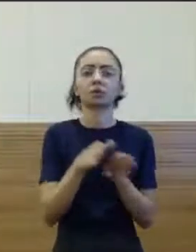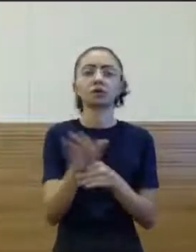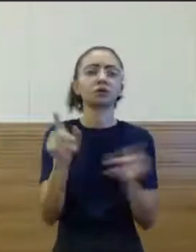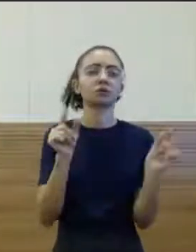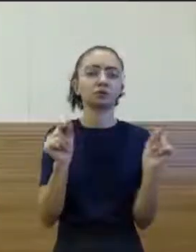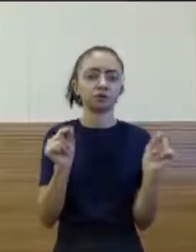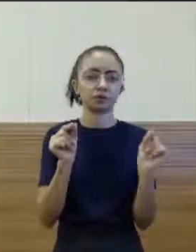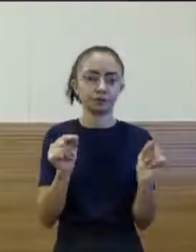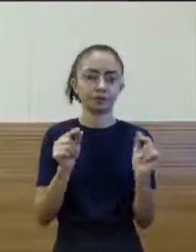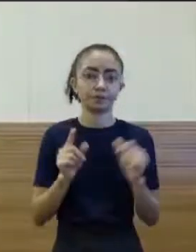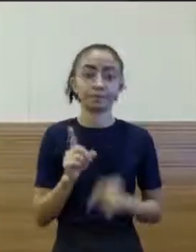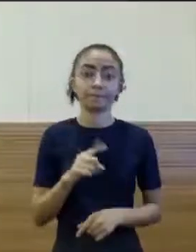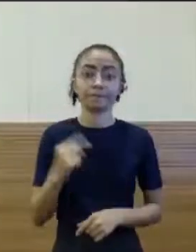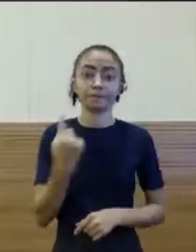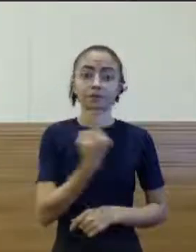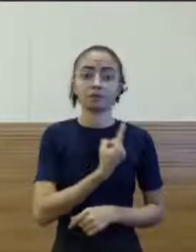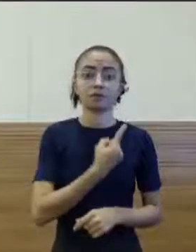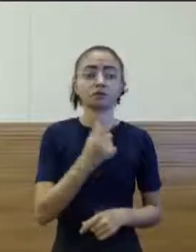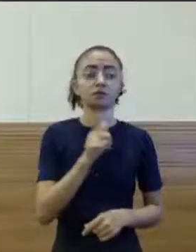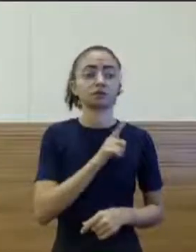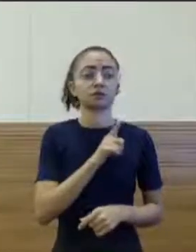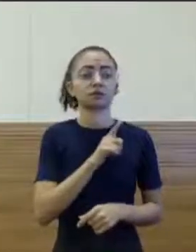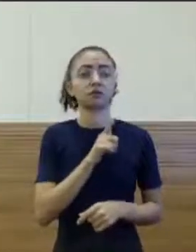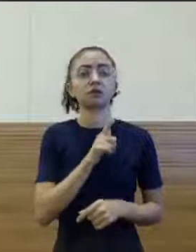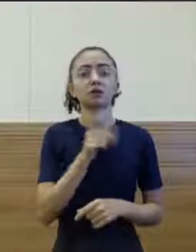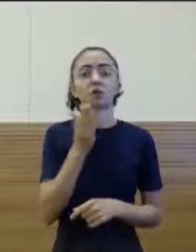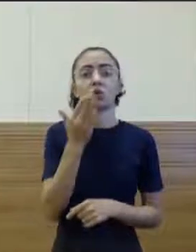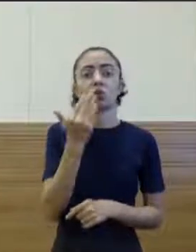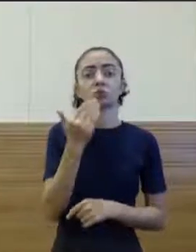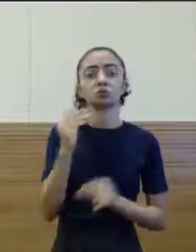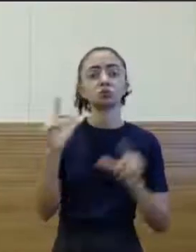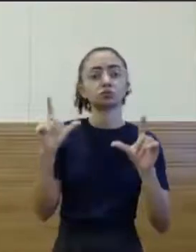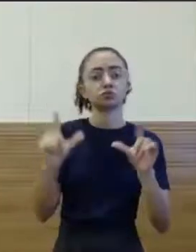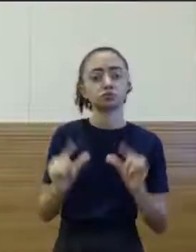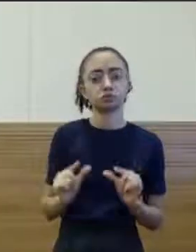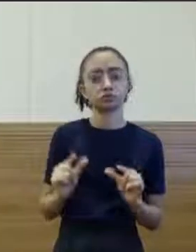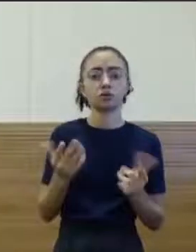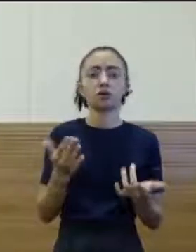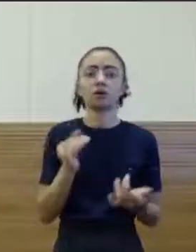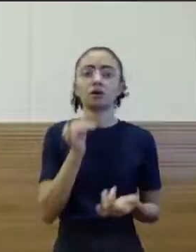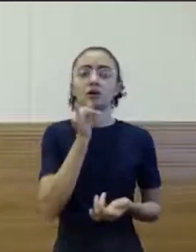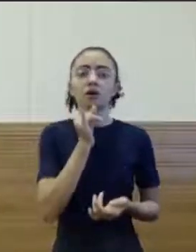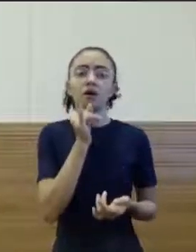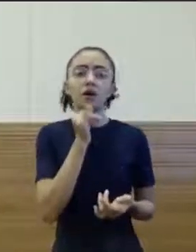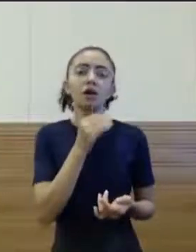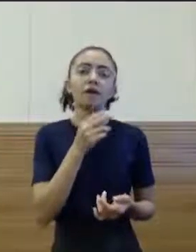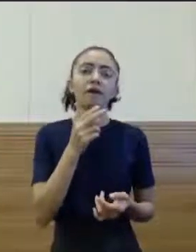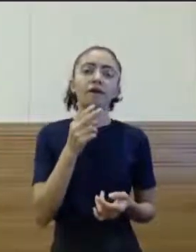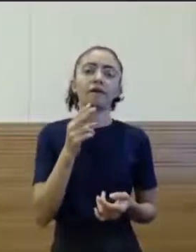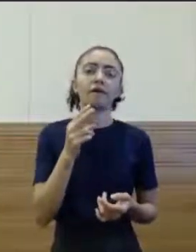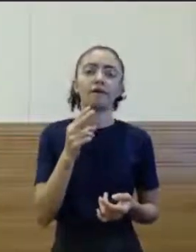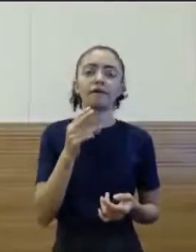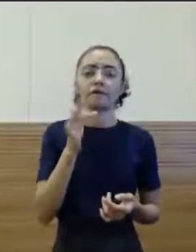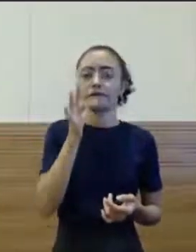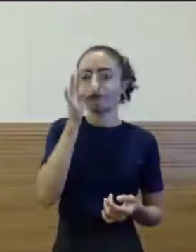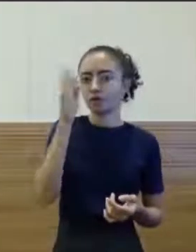we have a low consumption, as you can see, of vegetables, of eggs, and meat,